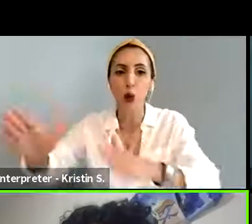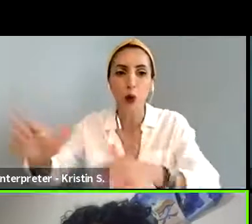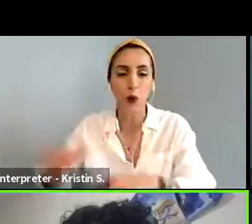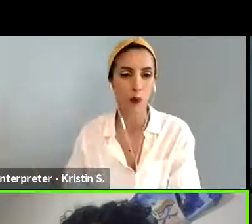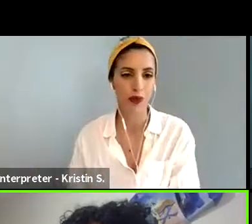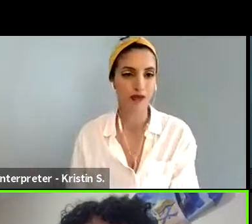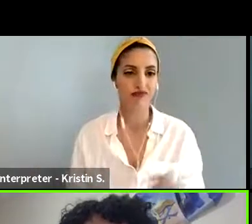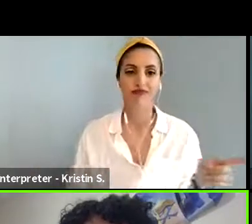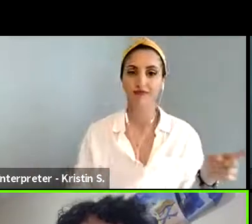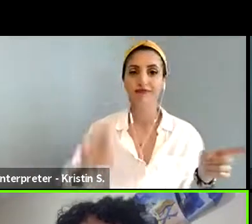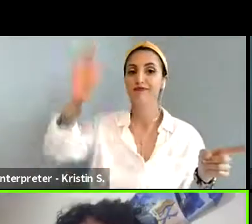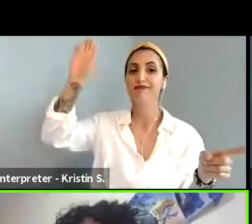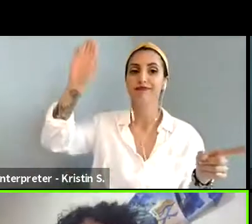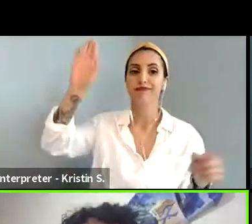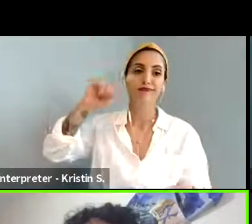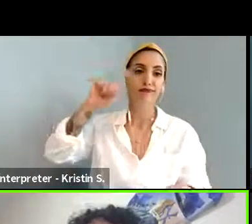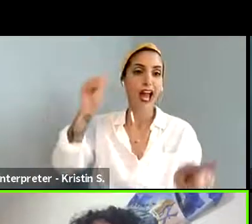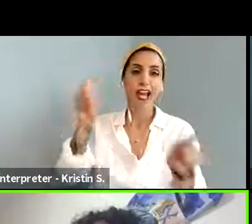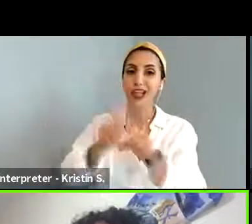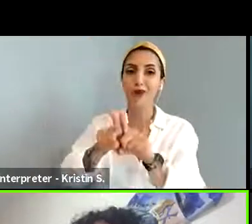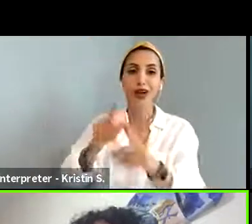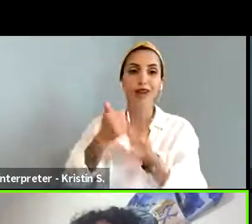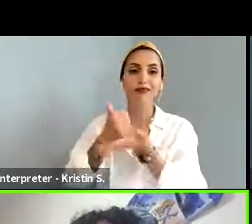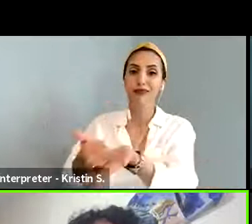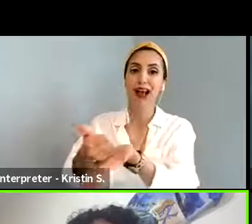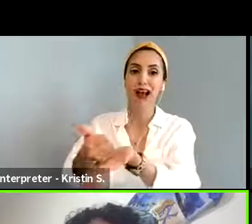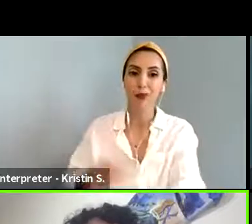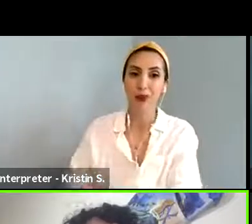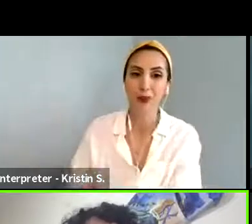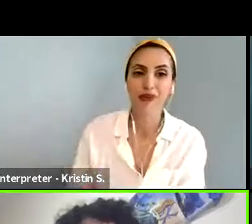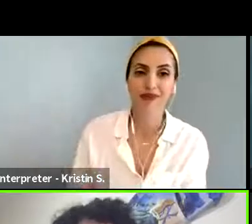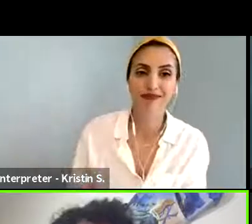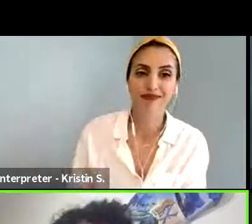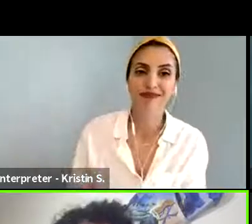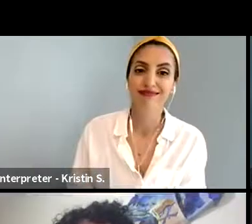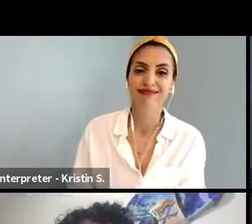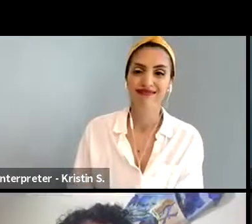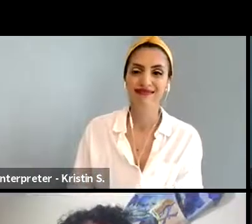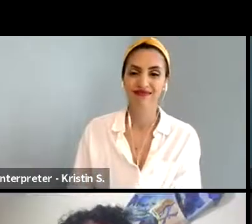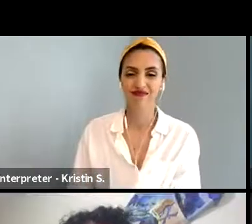here for that, if you need help, which you will.